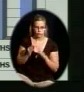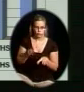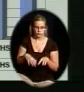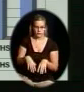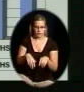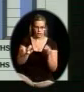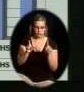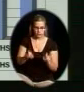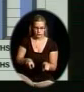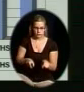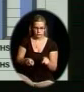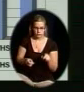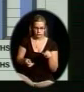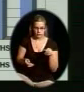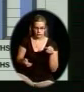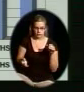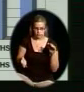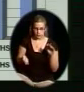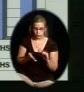scores have still